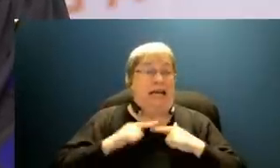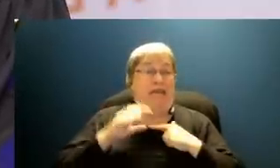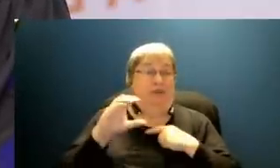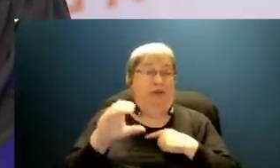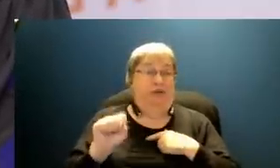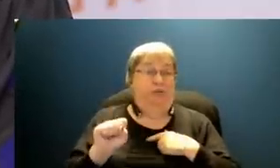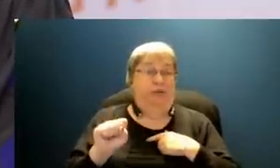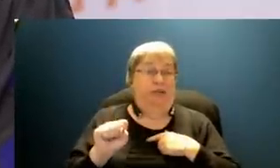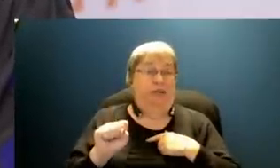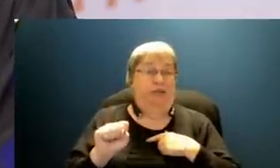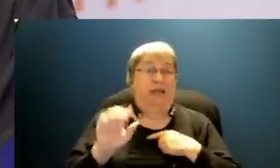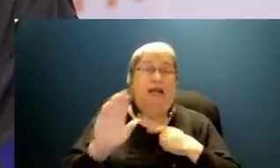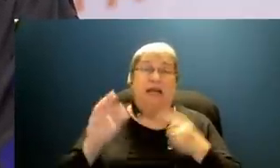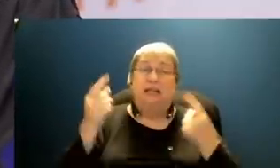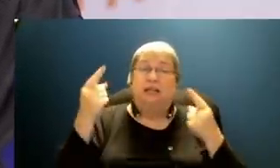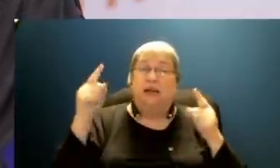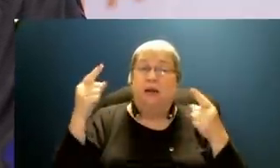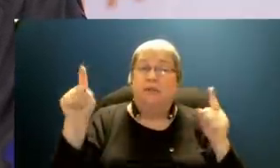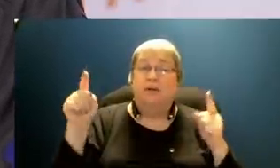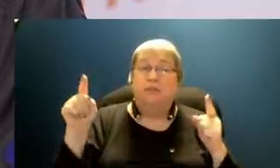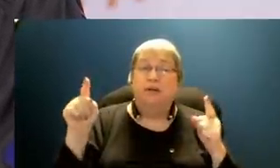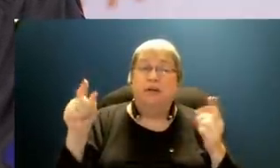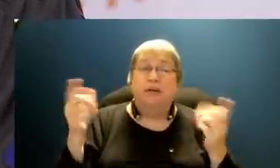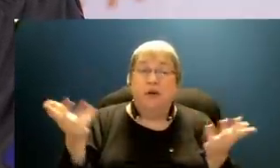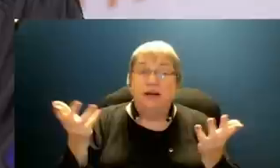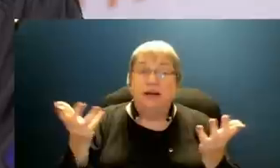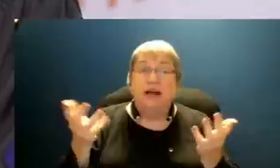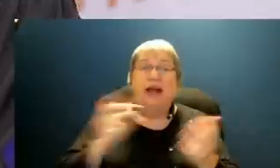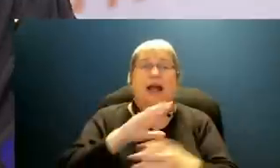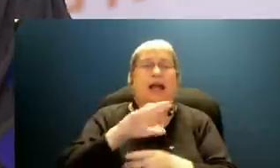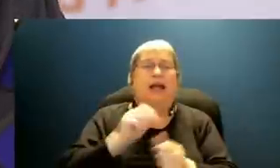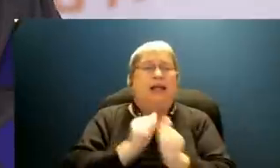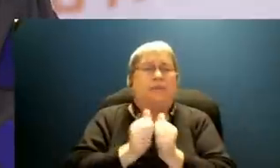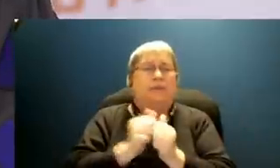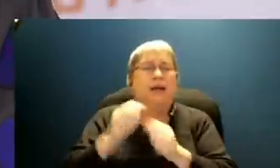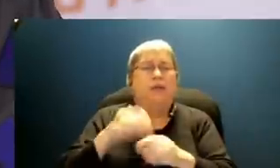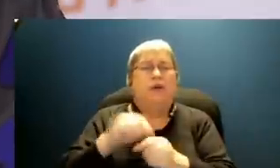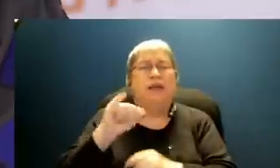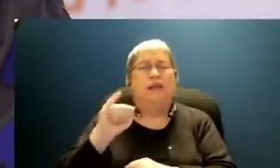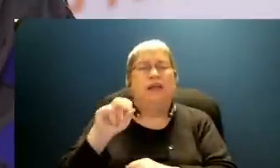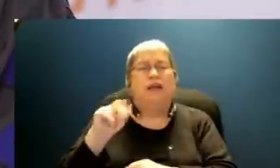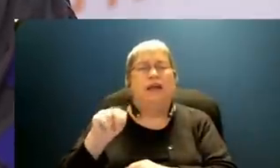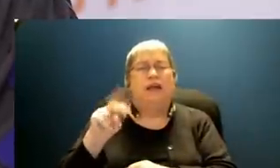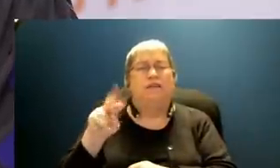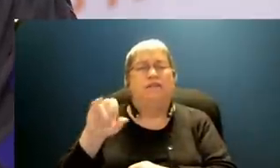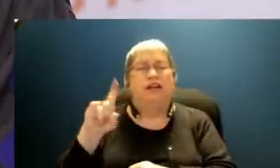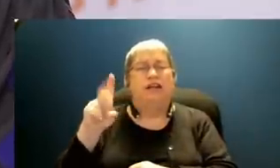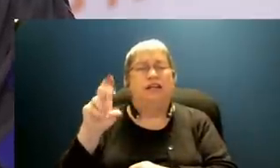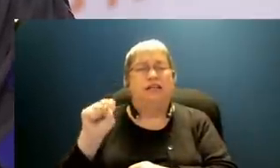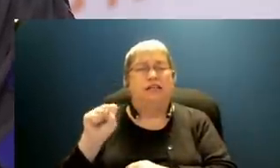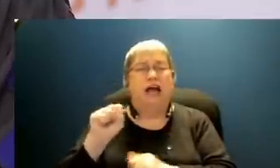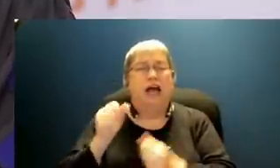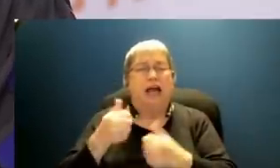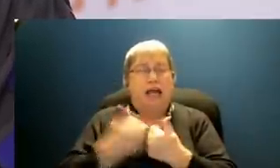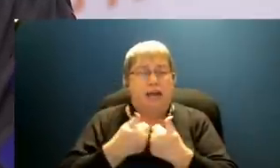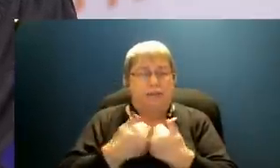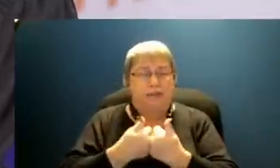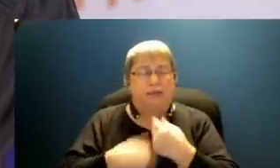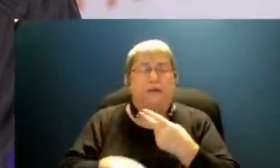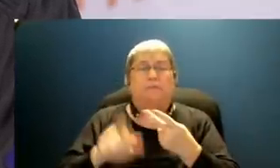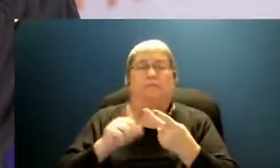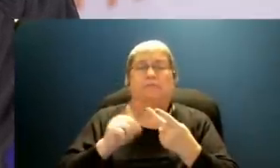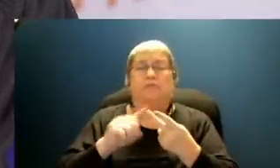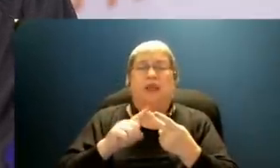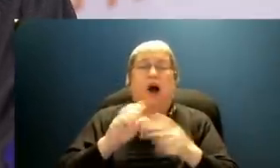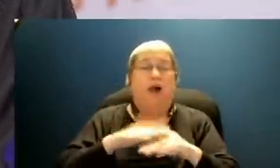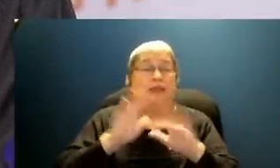his accomplishments include competing in the Invictus Games, being a participant on the Amazing Race, and has been a guest